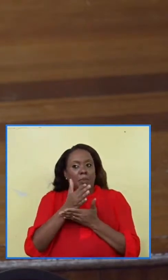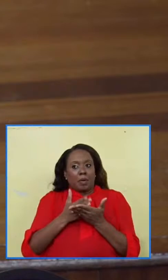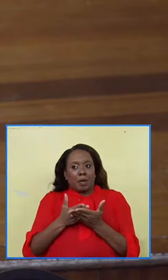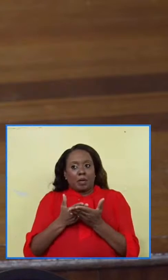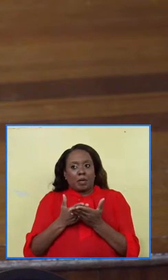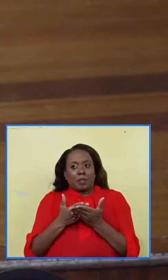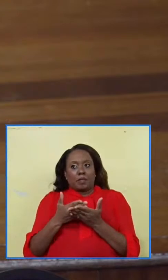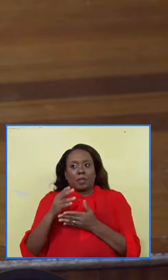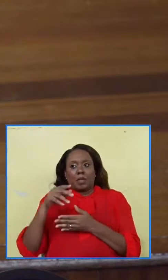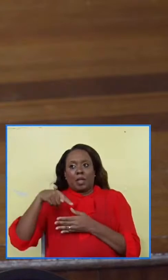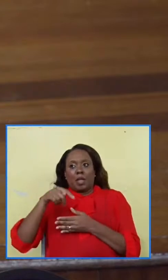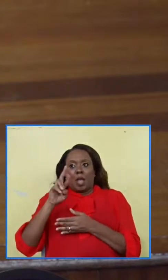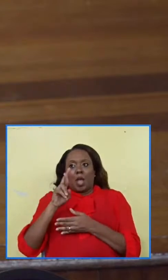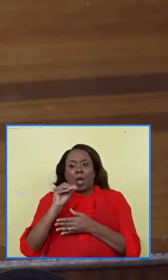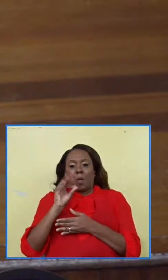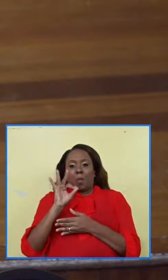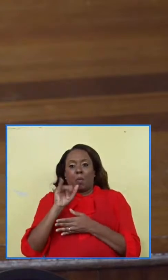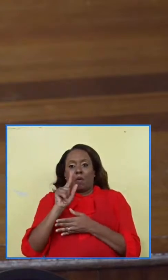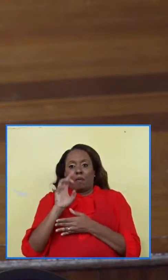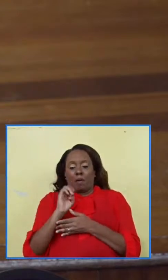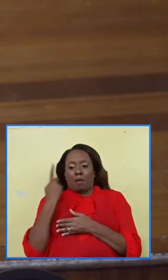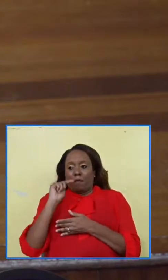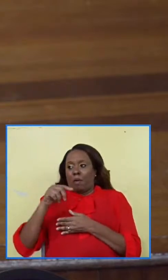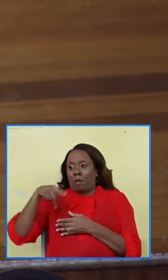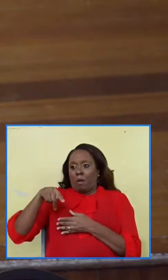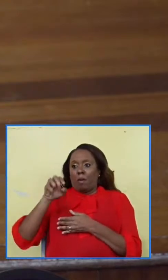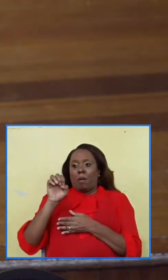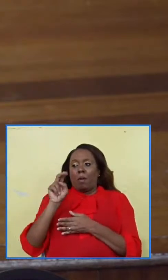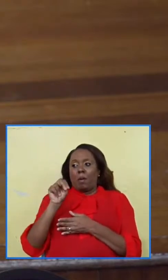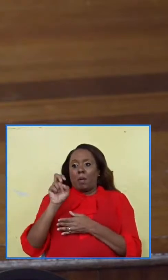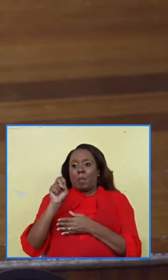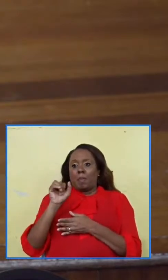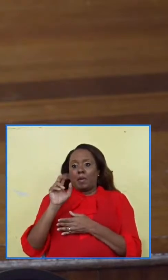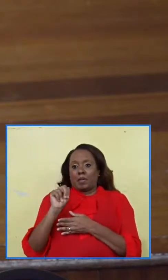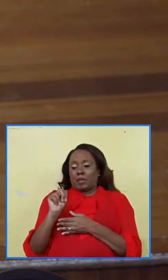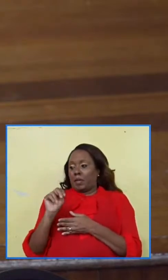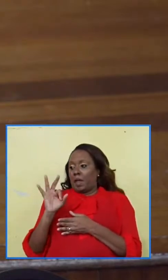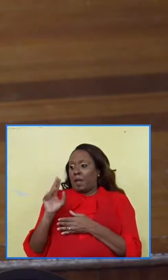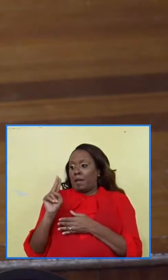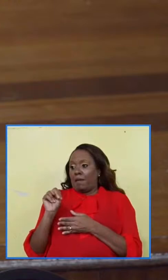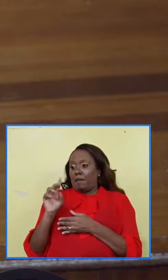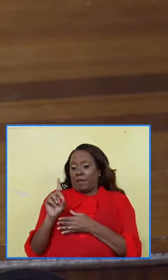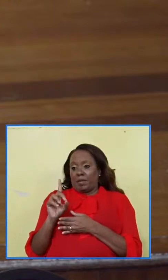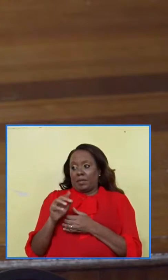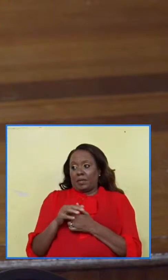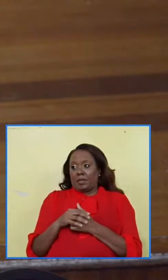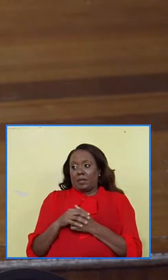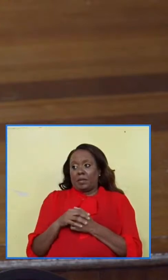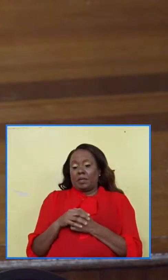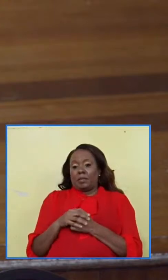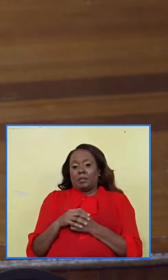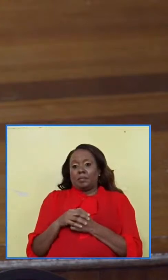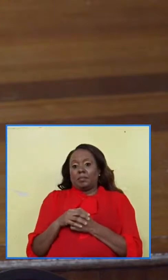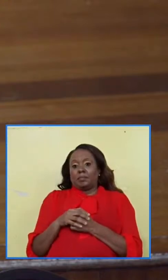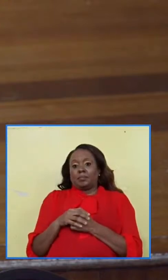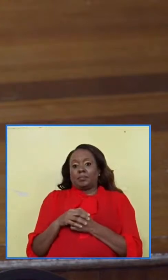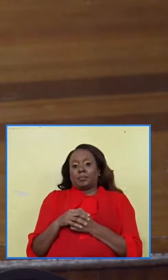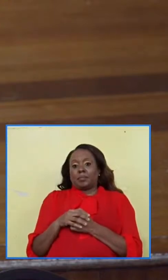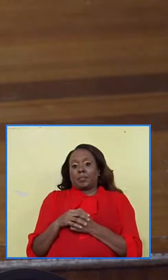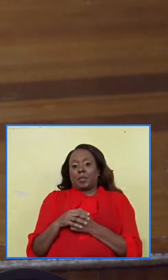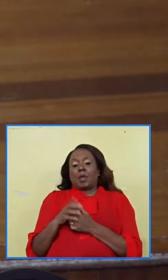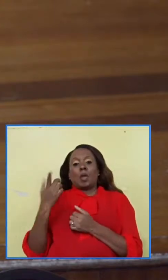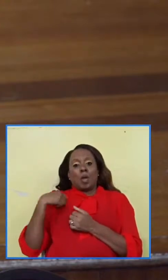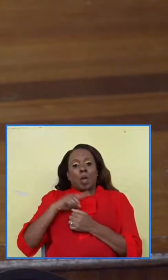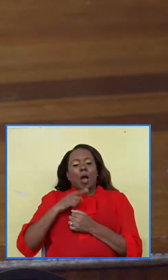of the profile of a pension fund. A pension fund, and you use the word private, I used to look after a pension